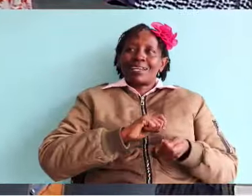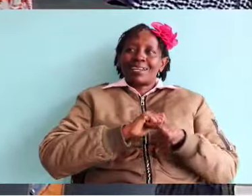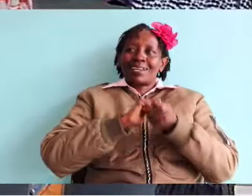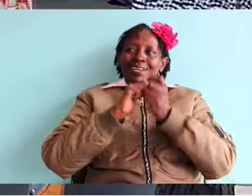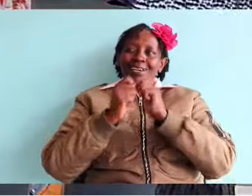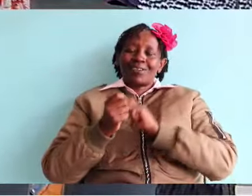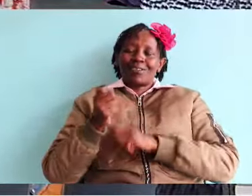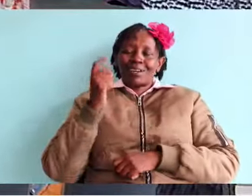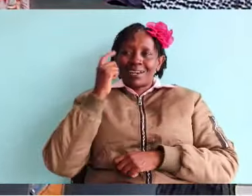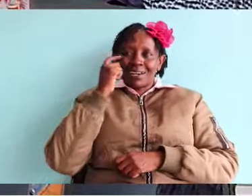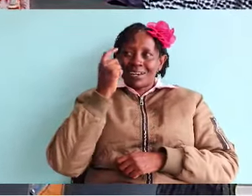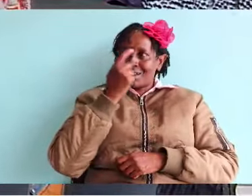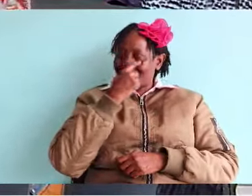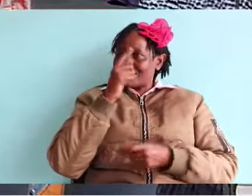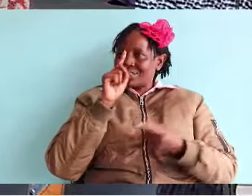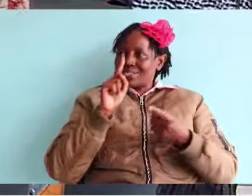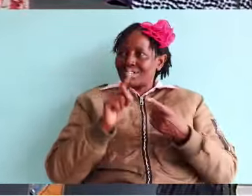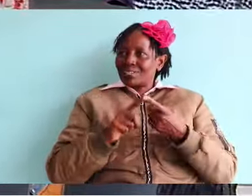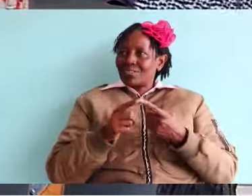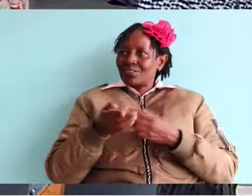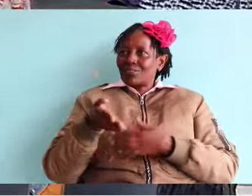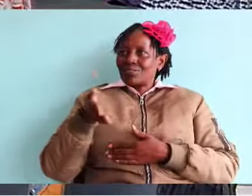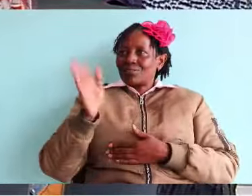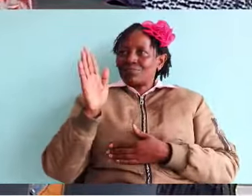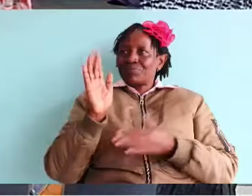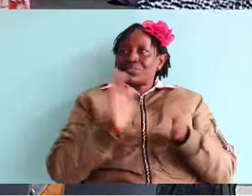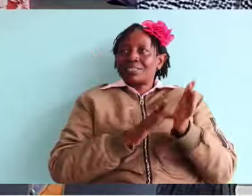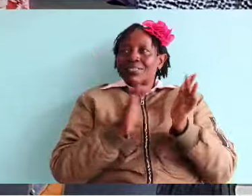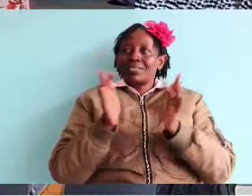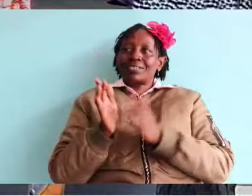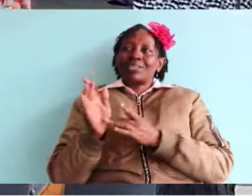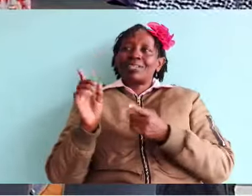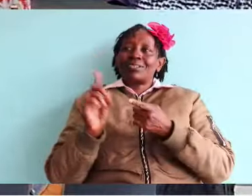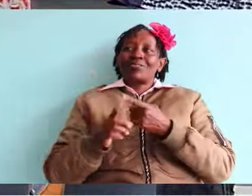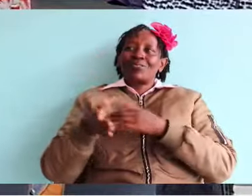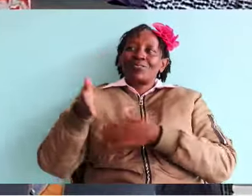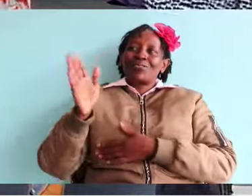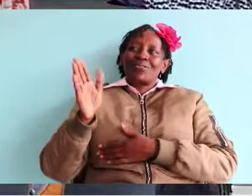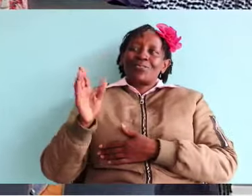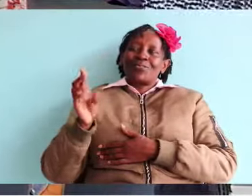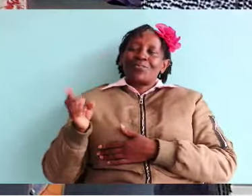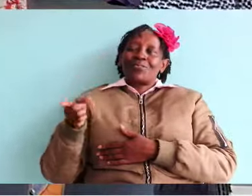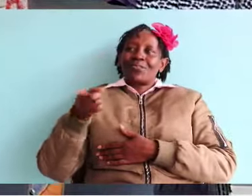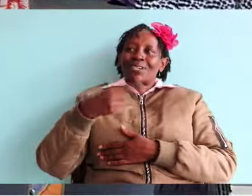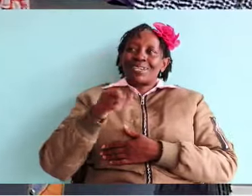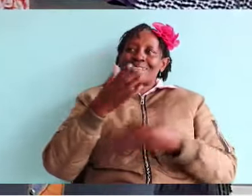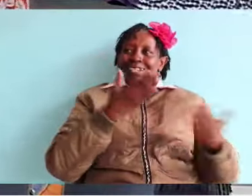Oh Jesus, to You we lift our